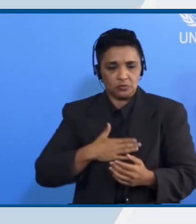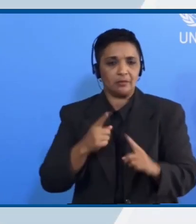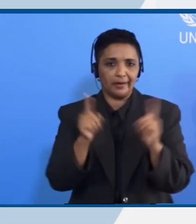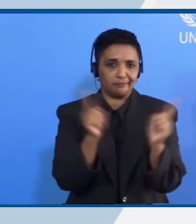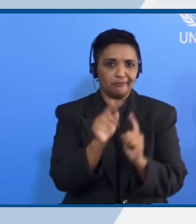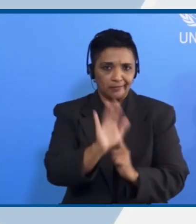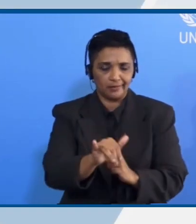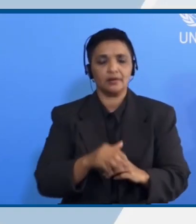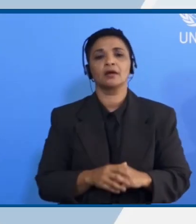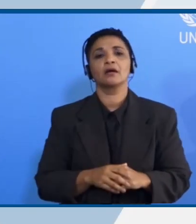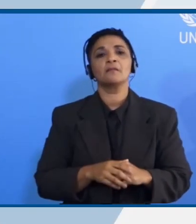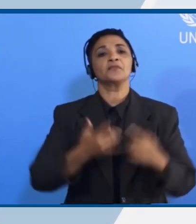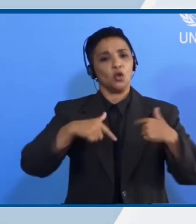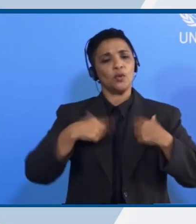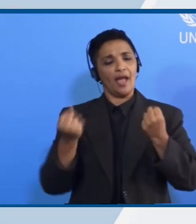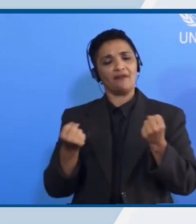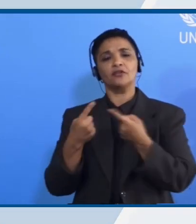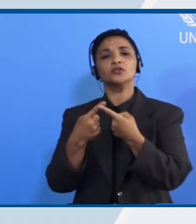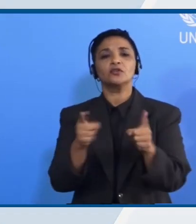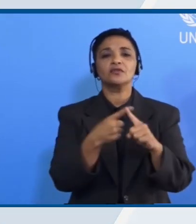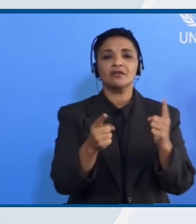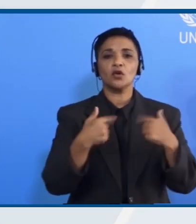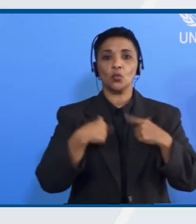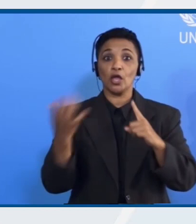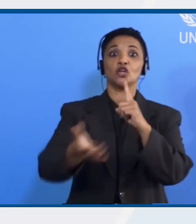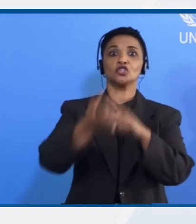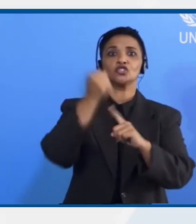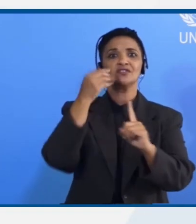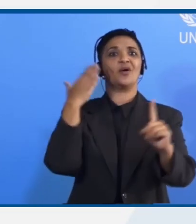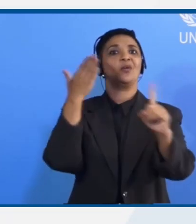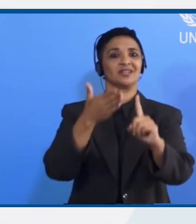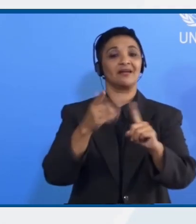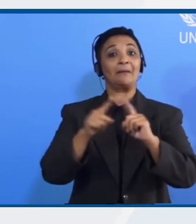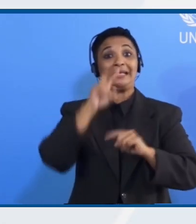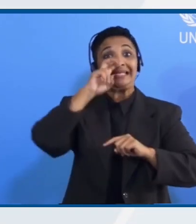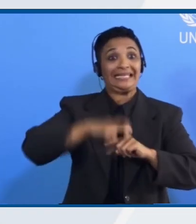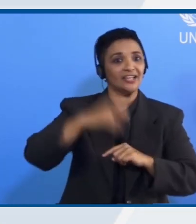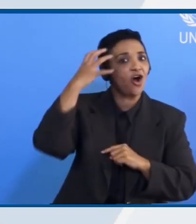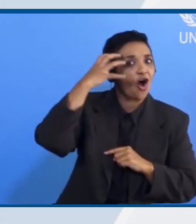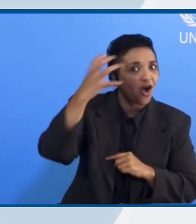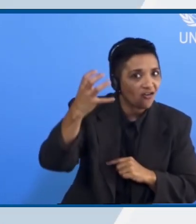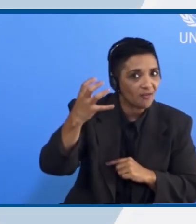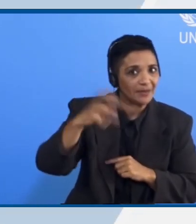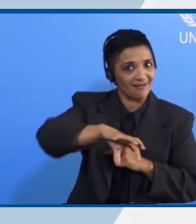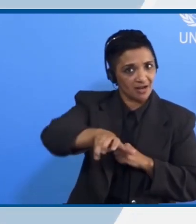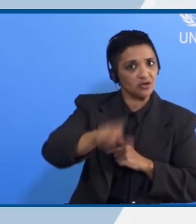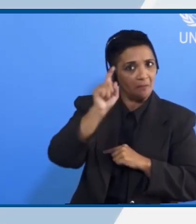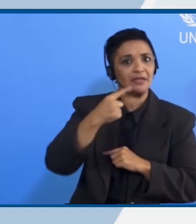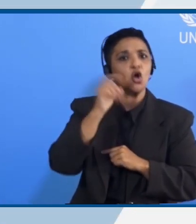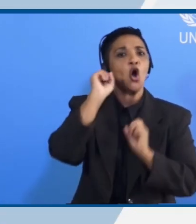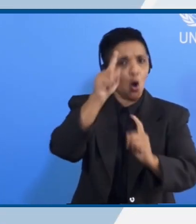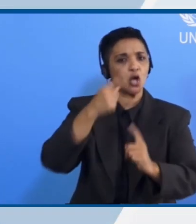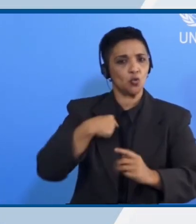of interventions do achieve these objectives, but it requires a sovereign guarantee from the national government.